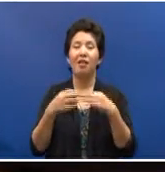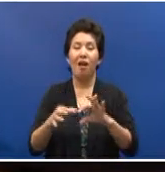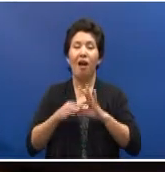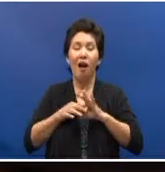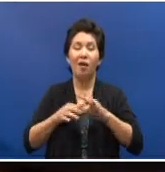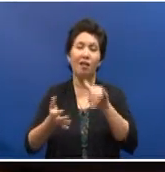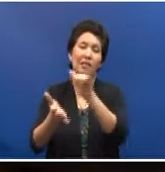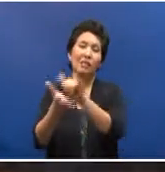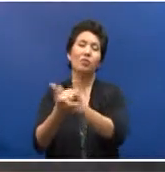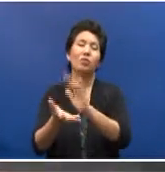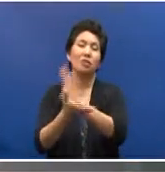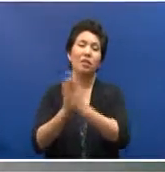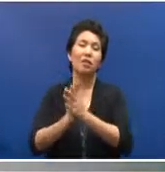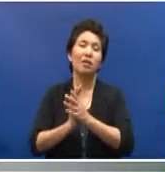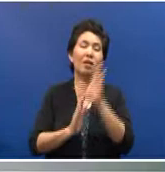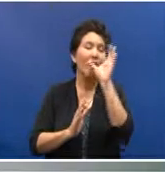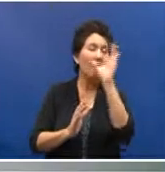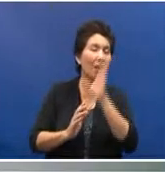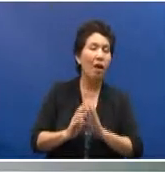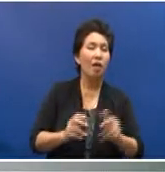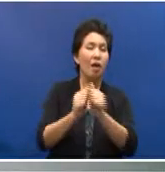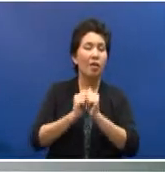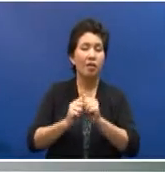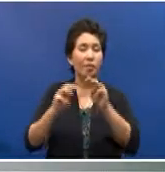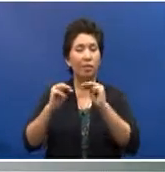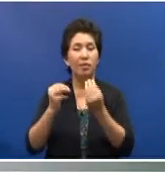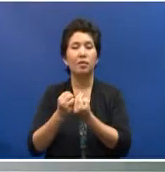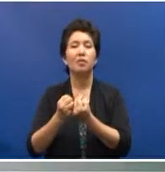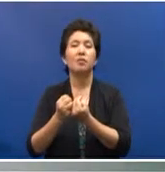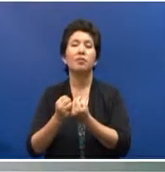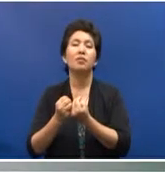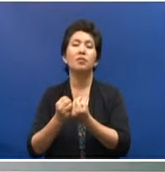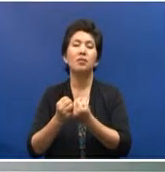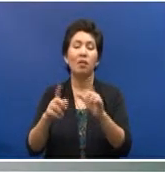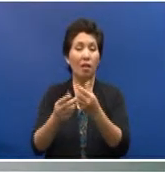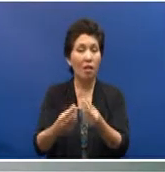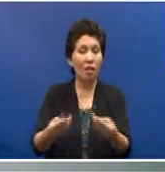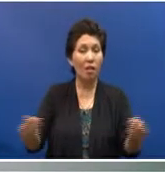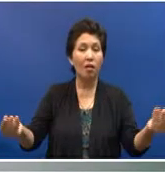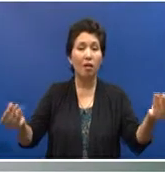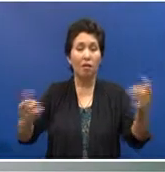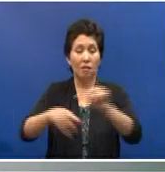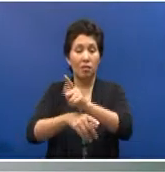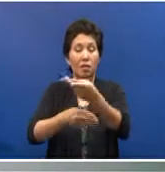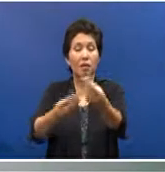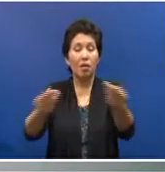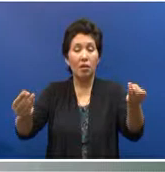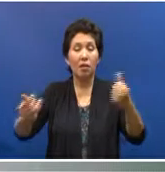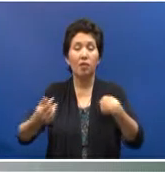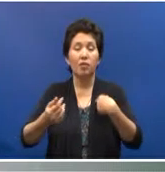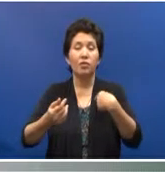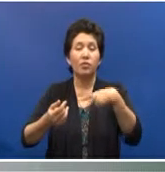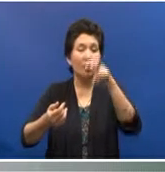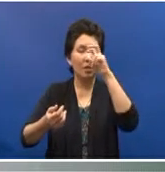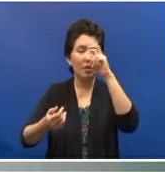So in these hunting and gathering societies, land boundaries are not as strictly observed as in